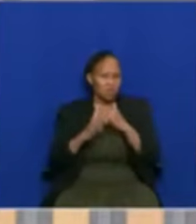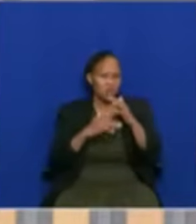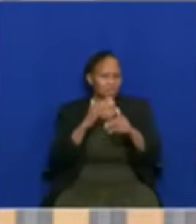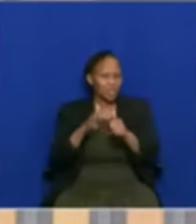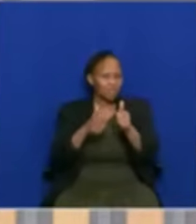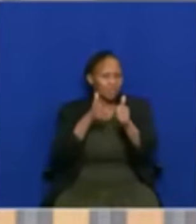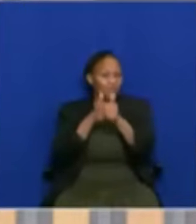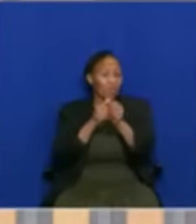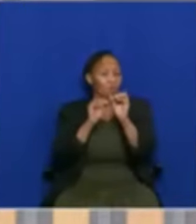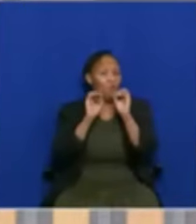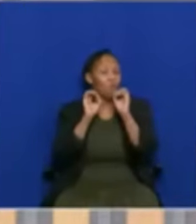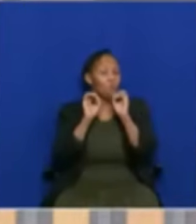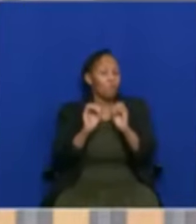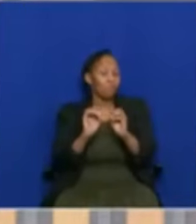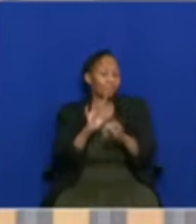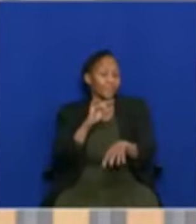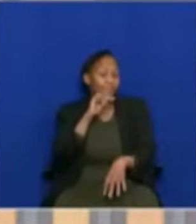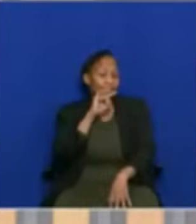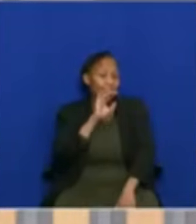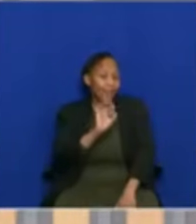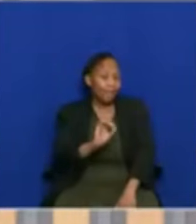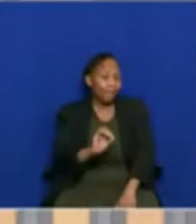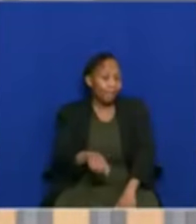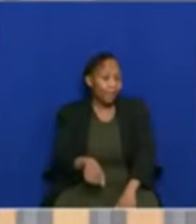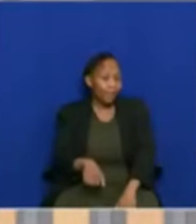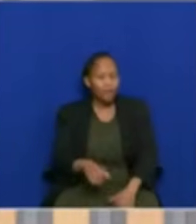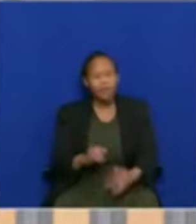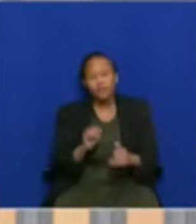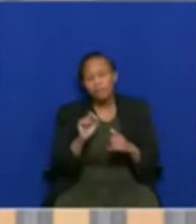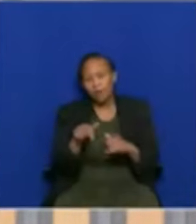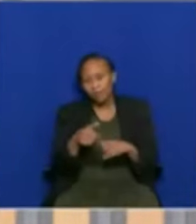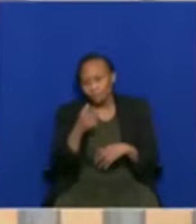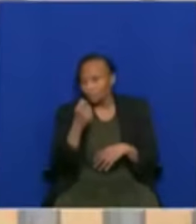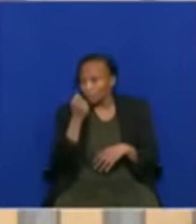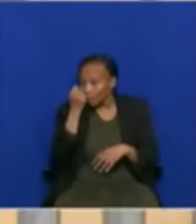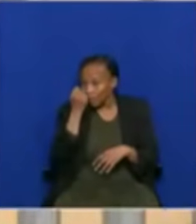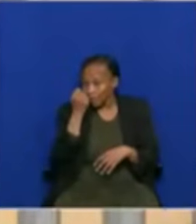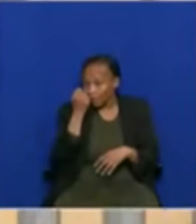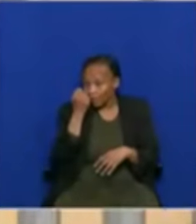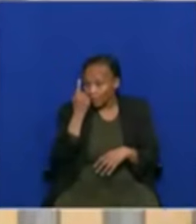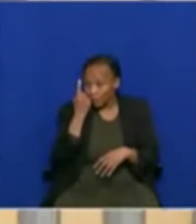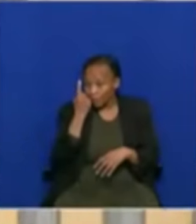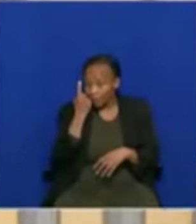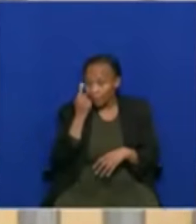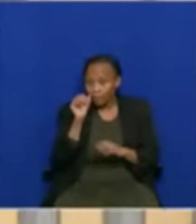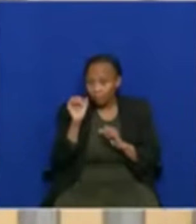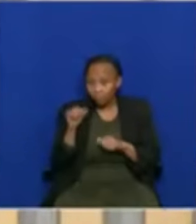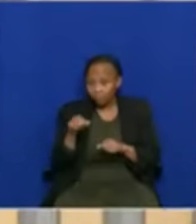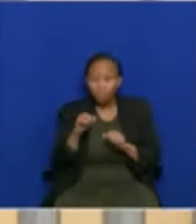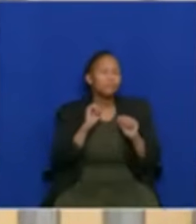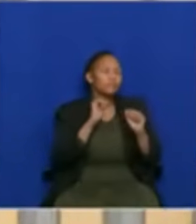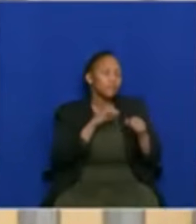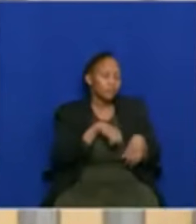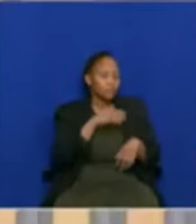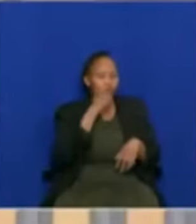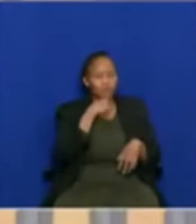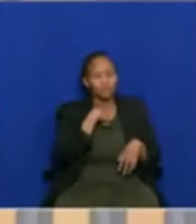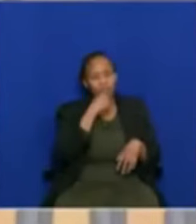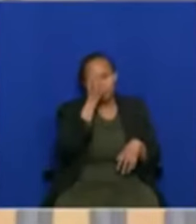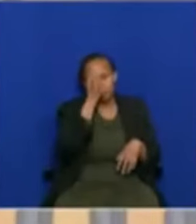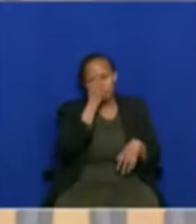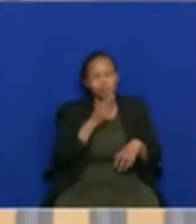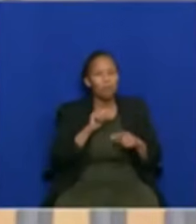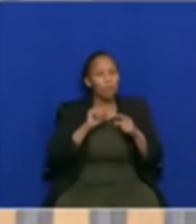nothing. Do you understand that, and do you agree? Yes, I understand. Yeah, that's the point that Ms. Sillo